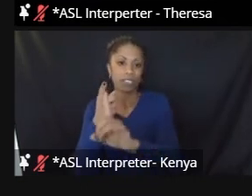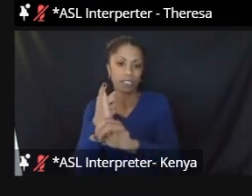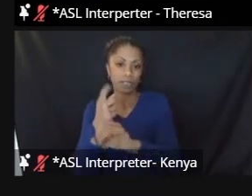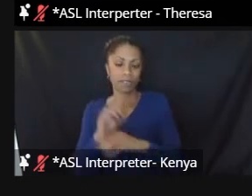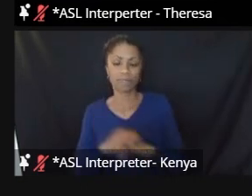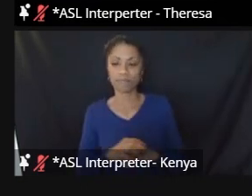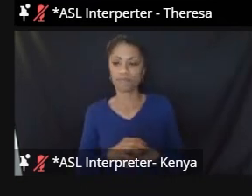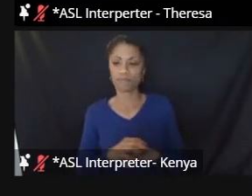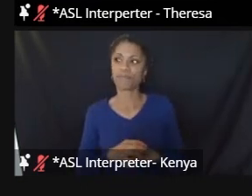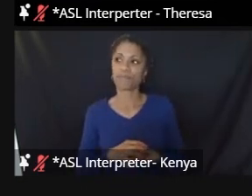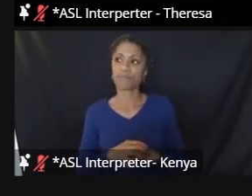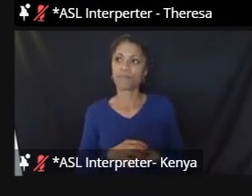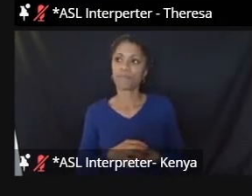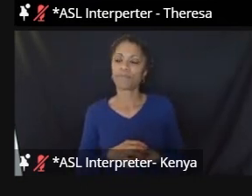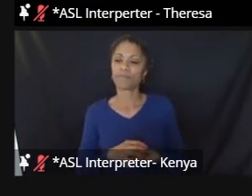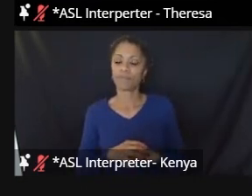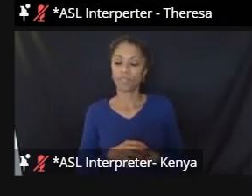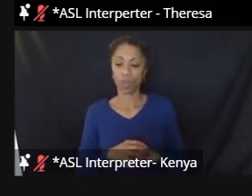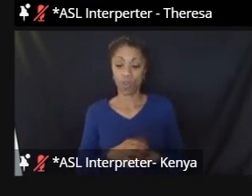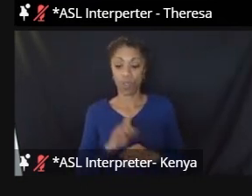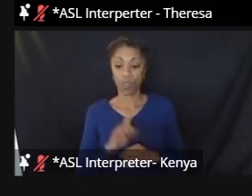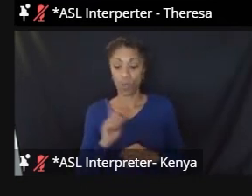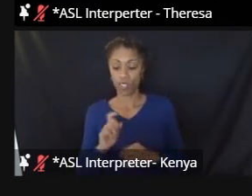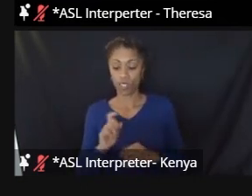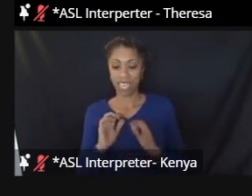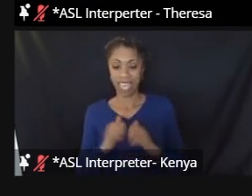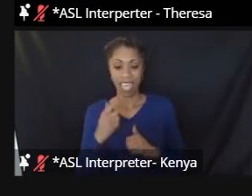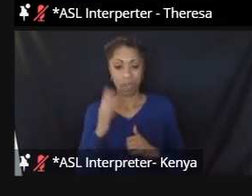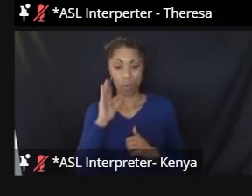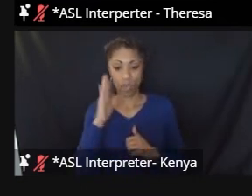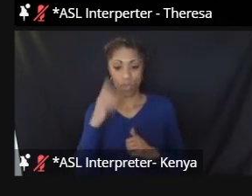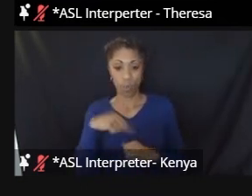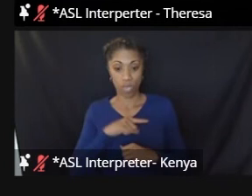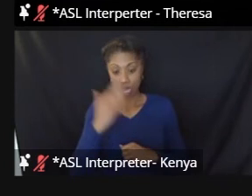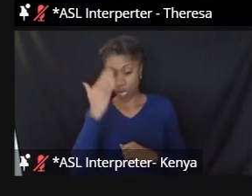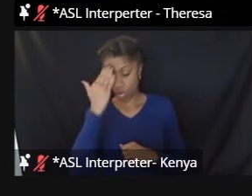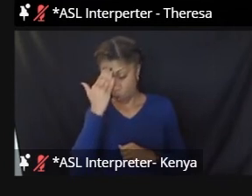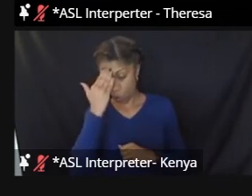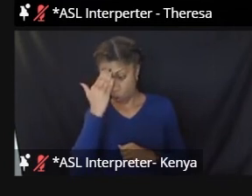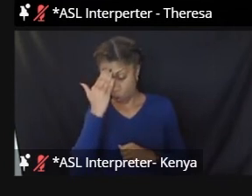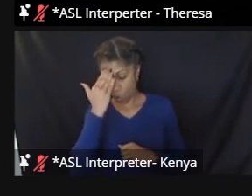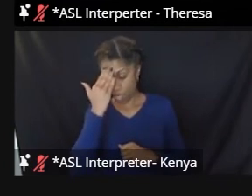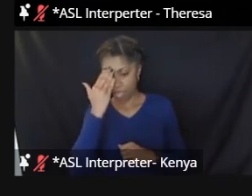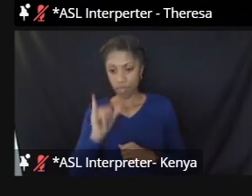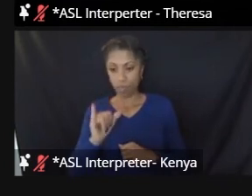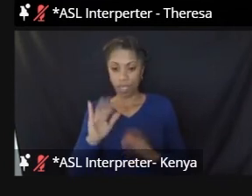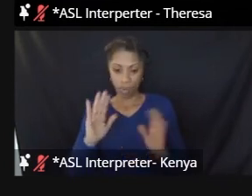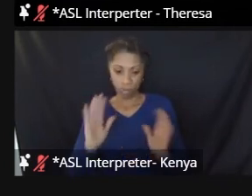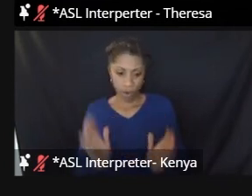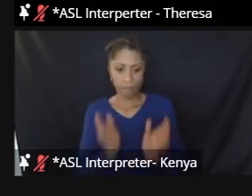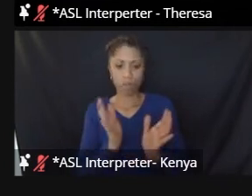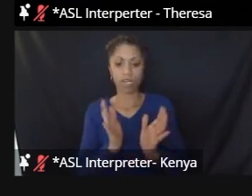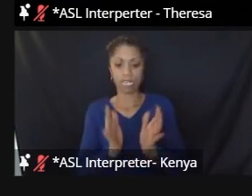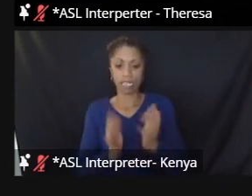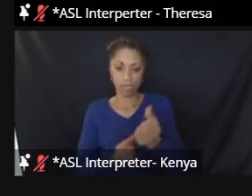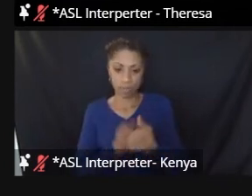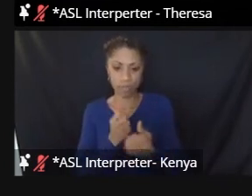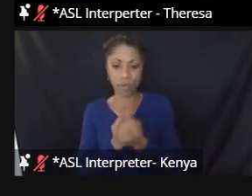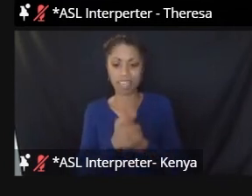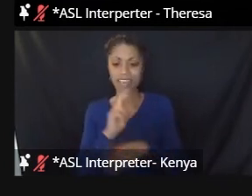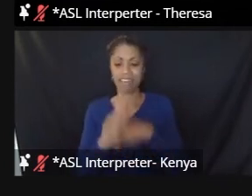will we know if we are truly promoting and supporting that kind of